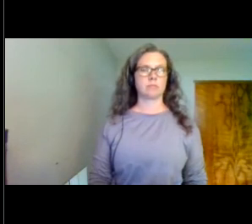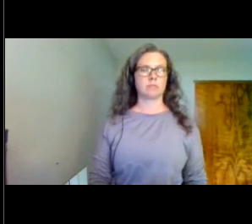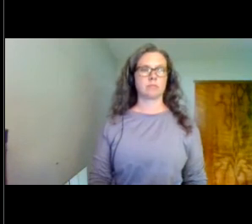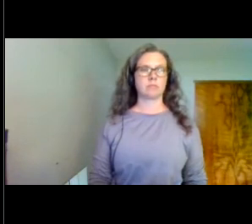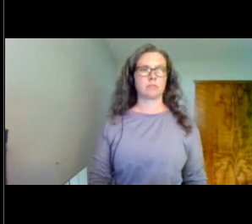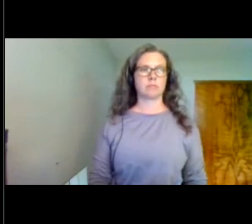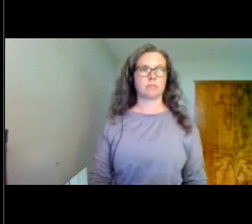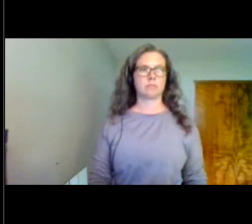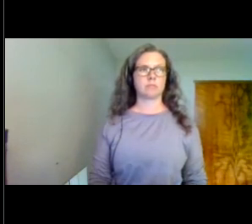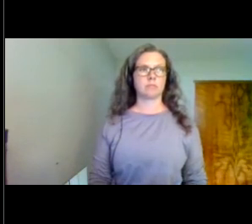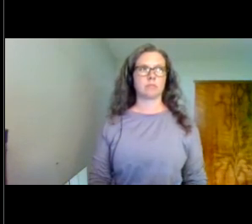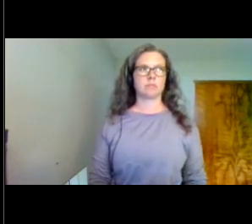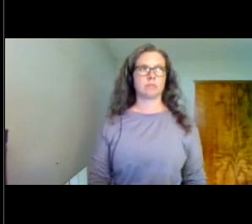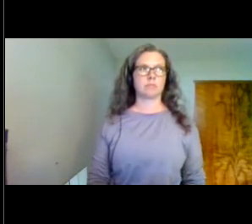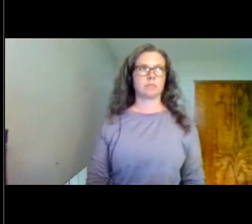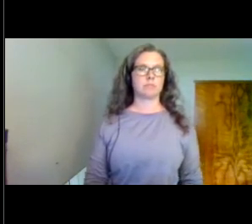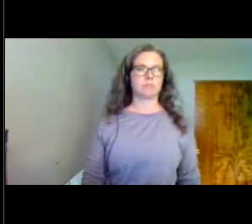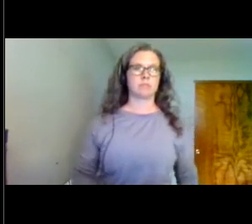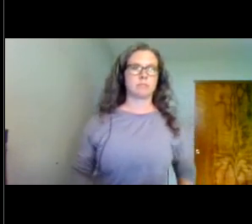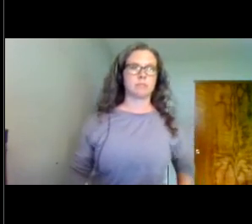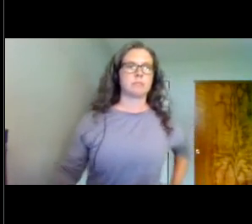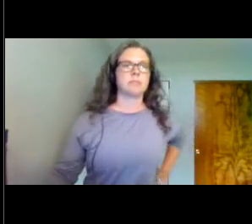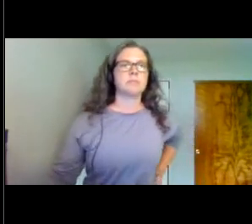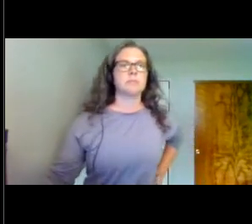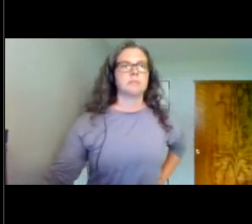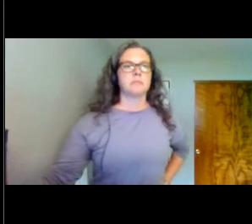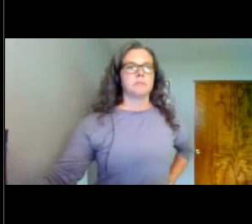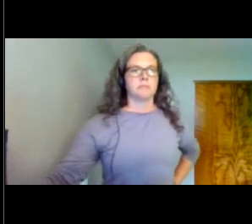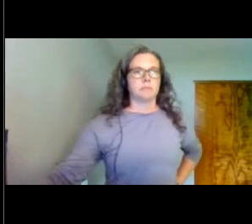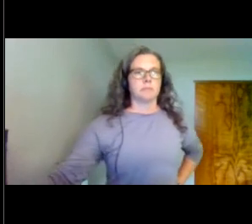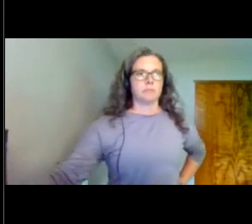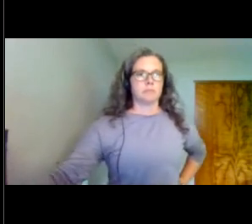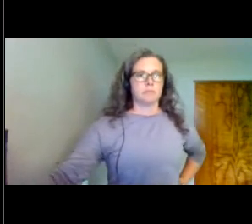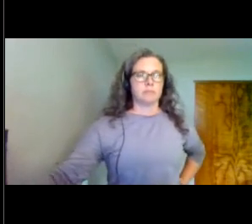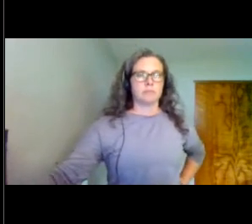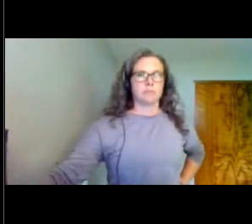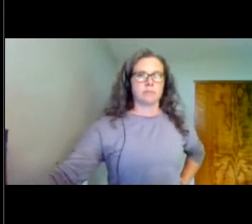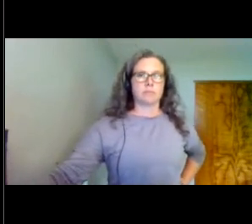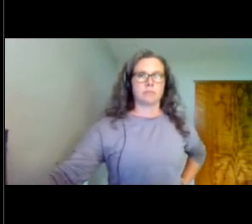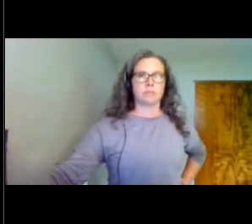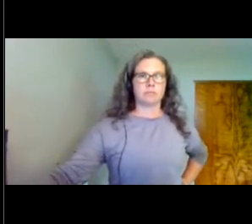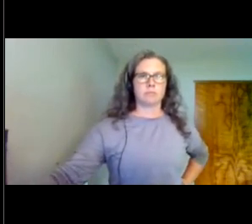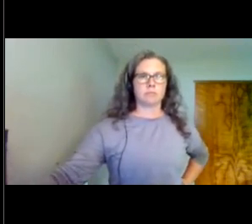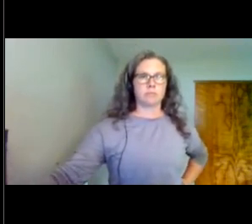we've seen a pretty good turnout for that.